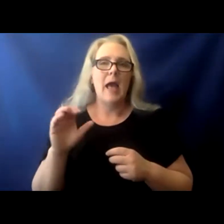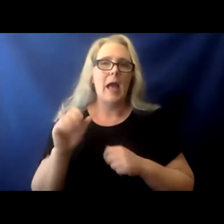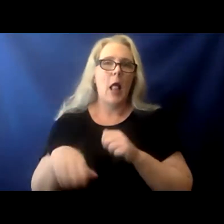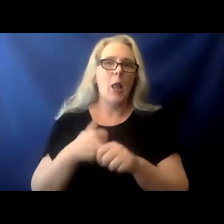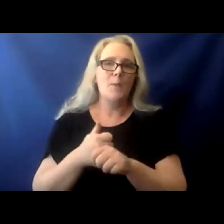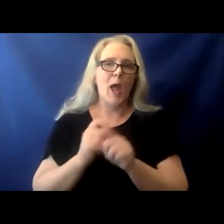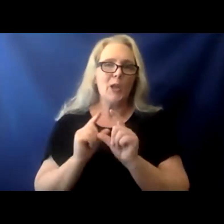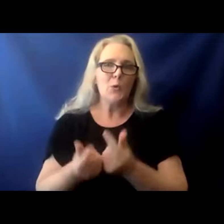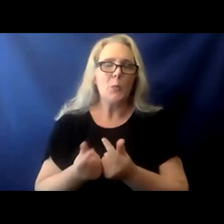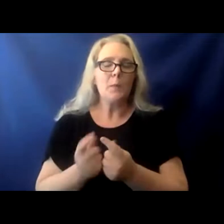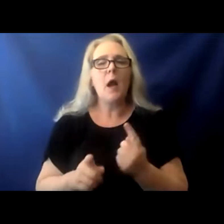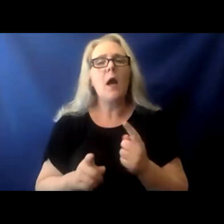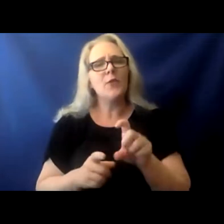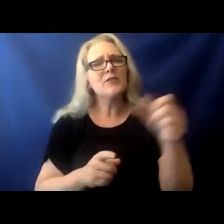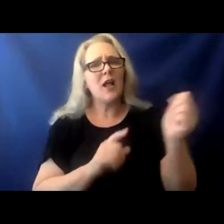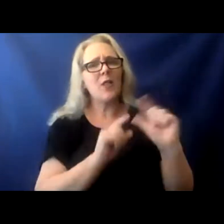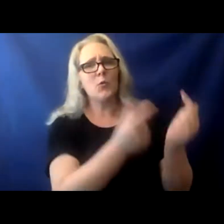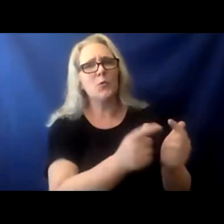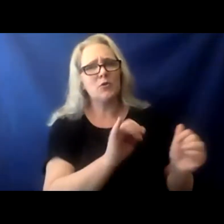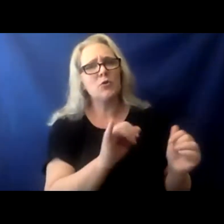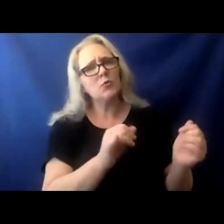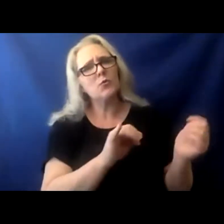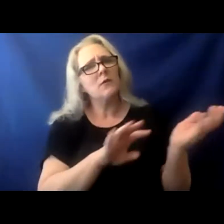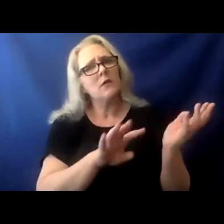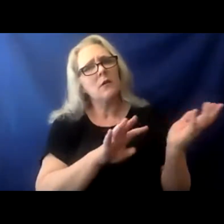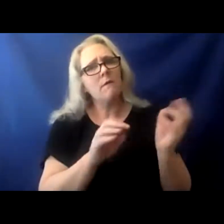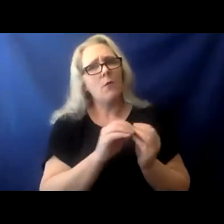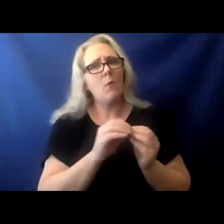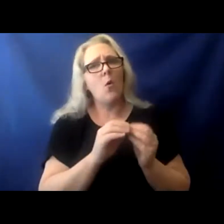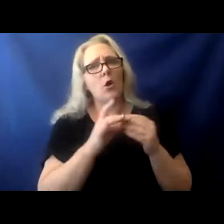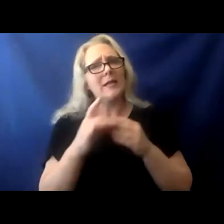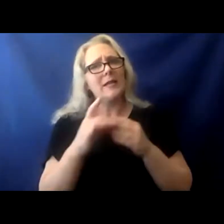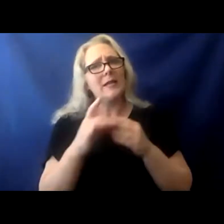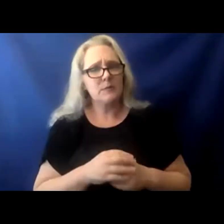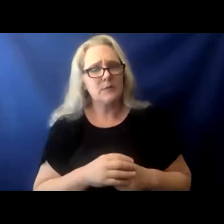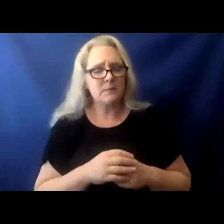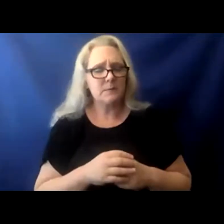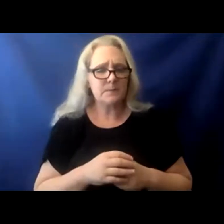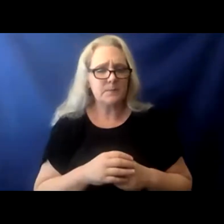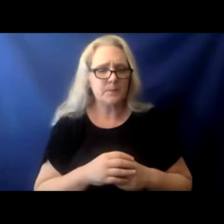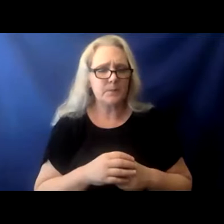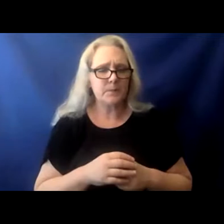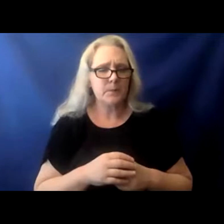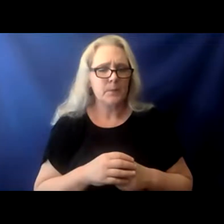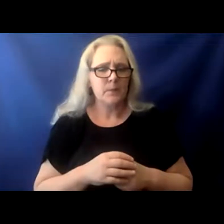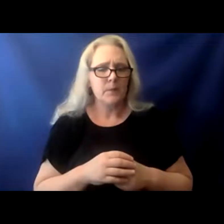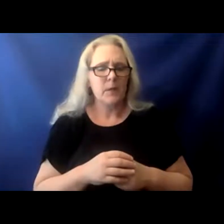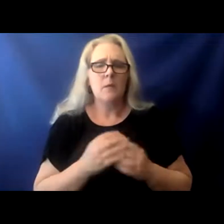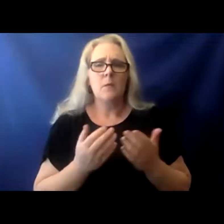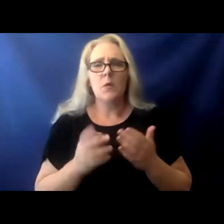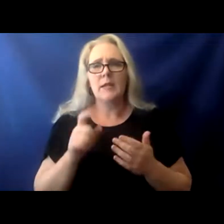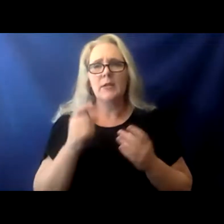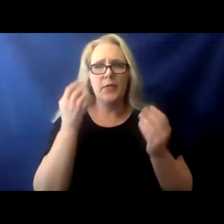we want to continue to build the pipeline for local leadership and new leadership and intergenerational leadership at those tables. So I think we need to do some more thinking on how that ad hoc